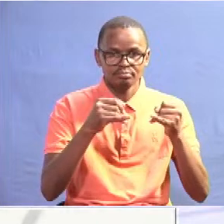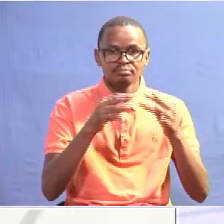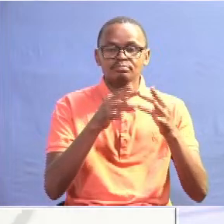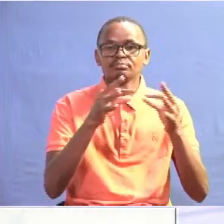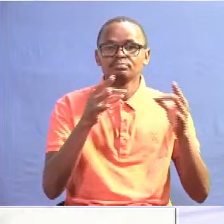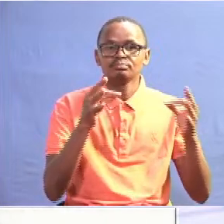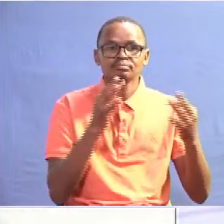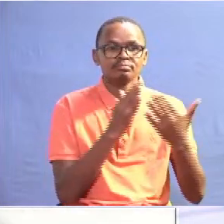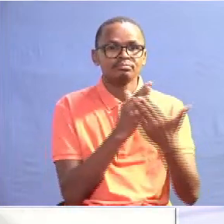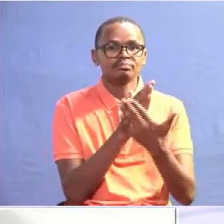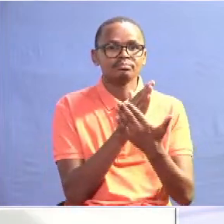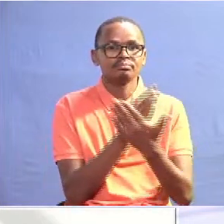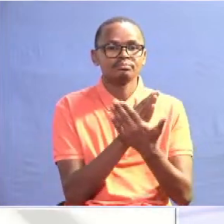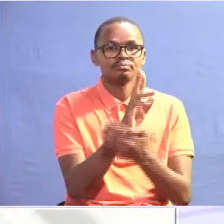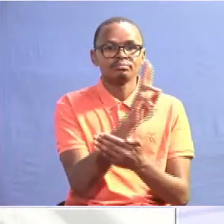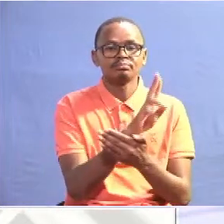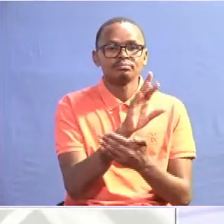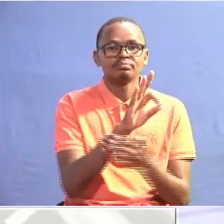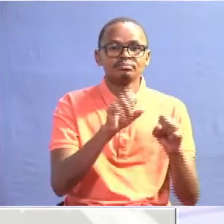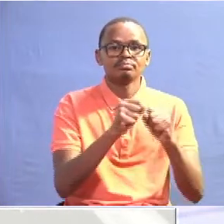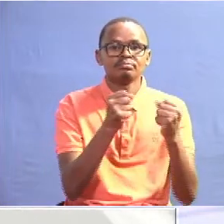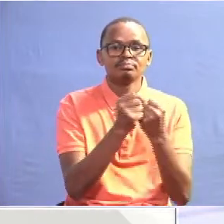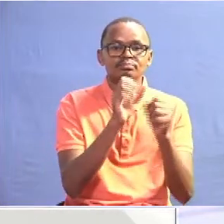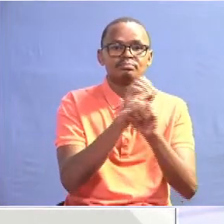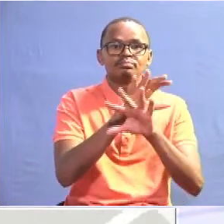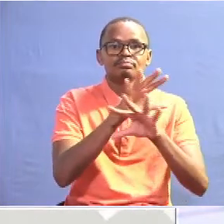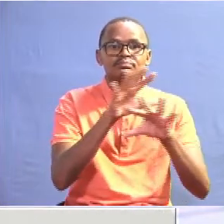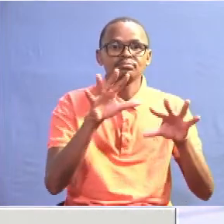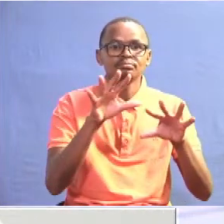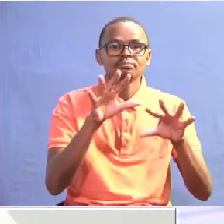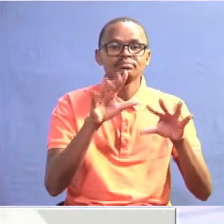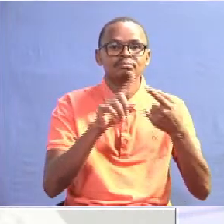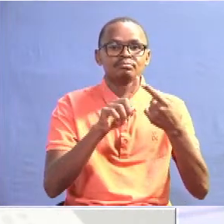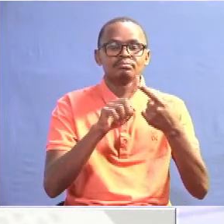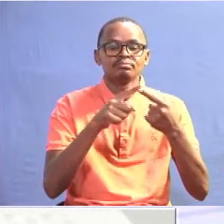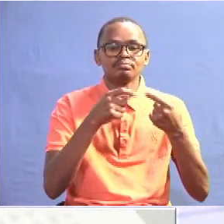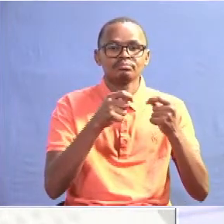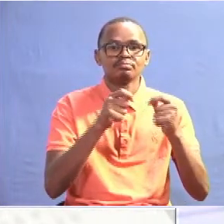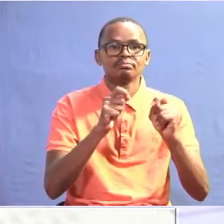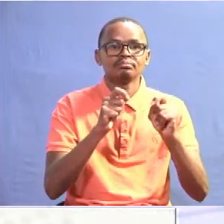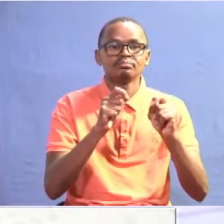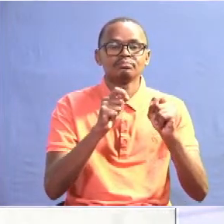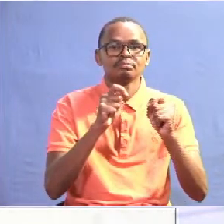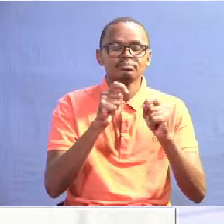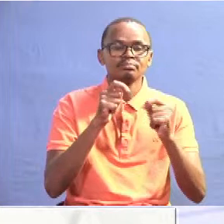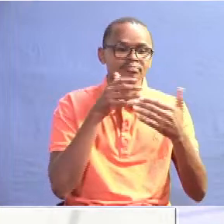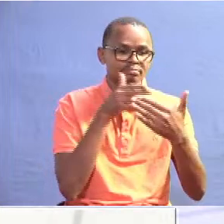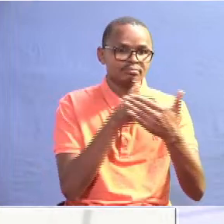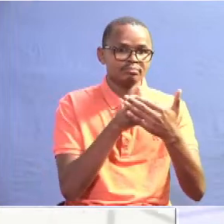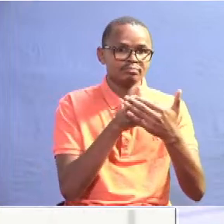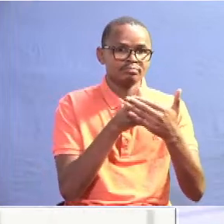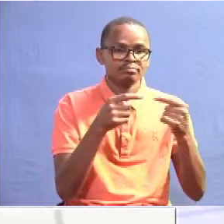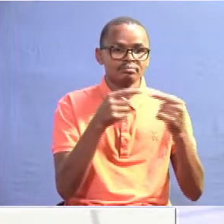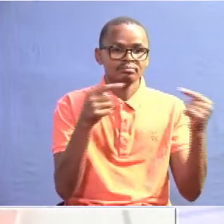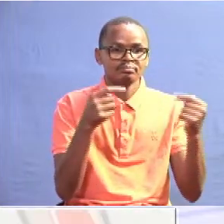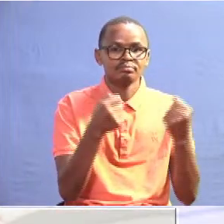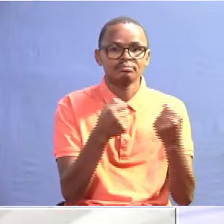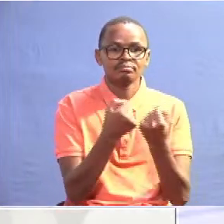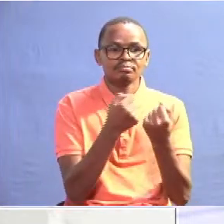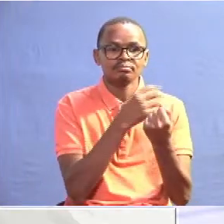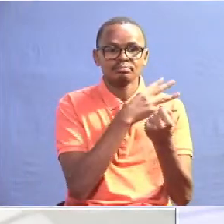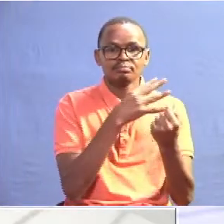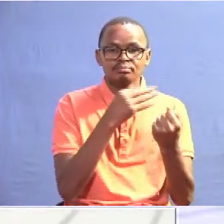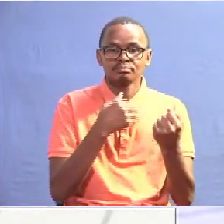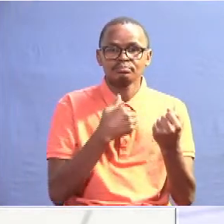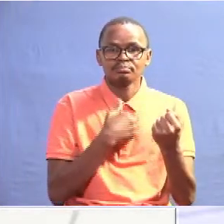to curb the use of social media to try and deter such vices from happening. And this